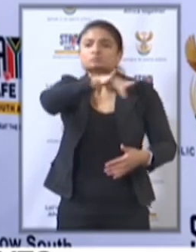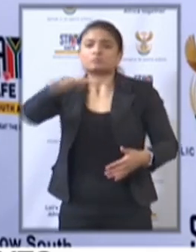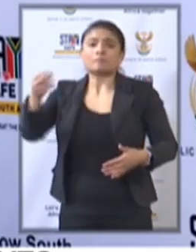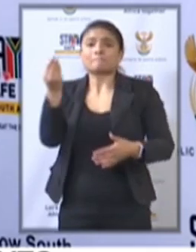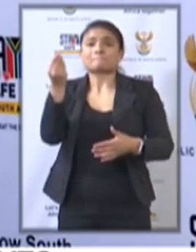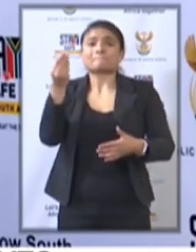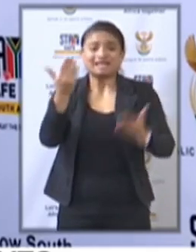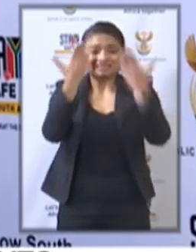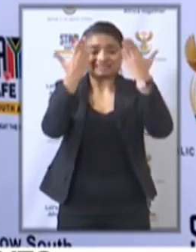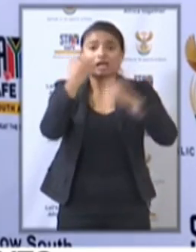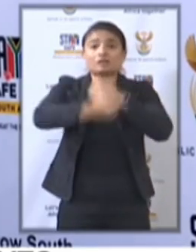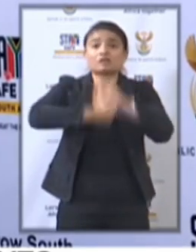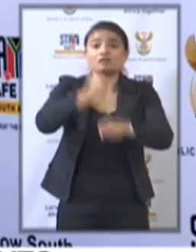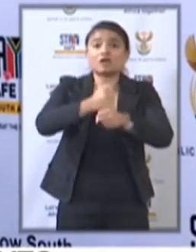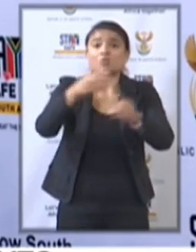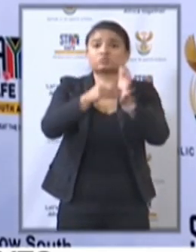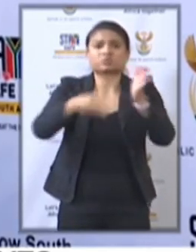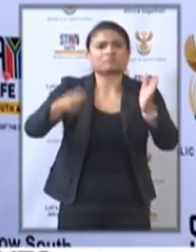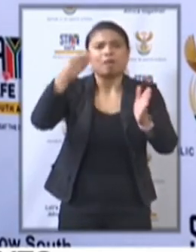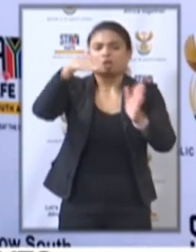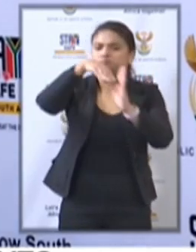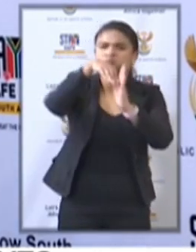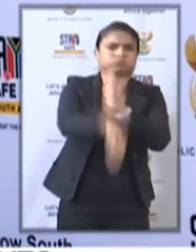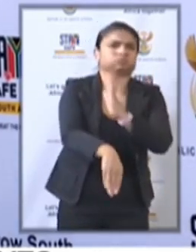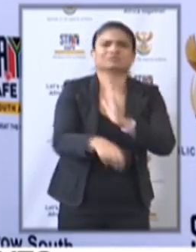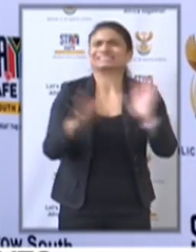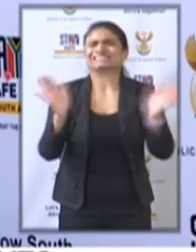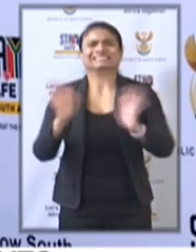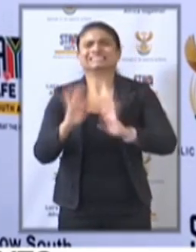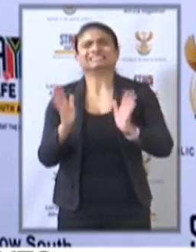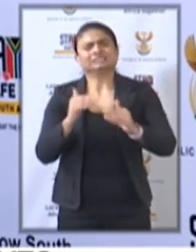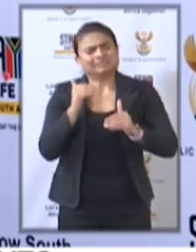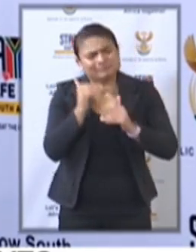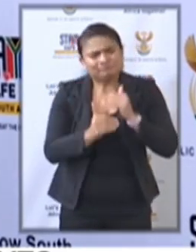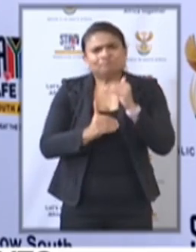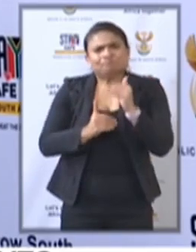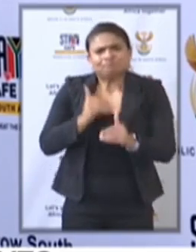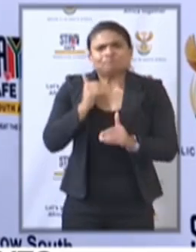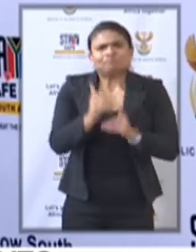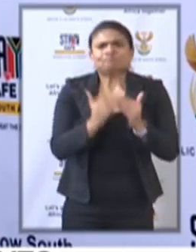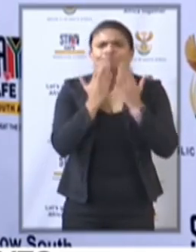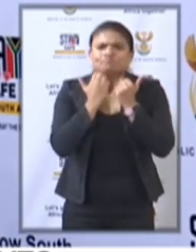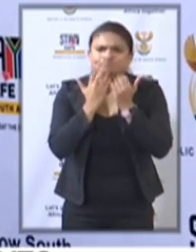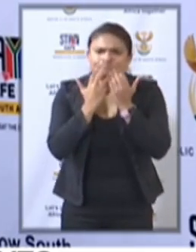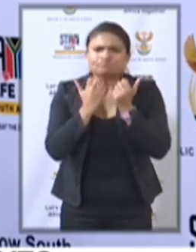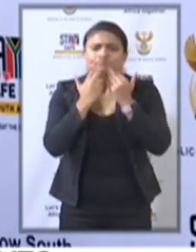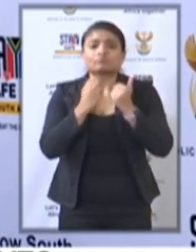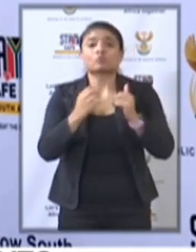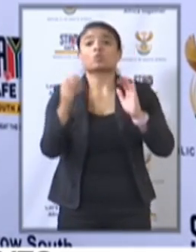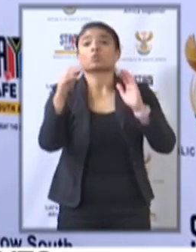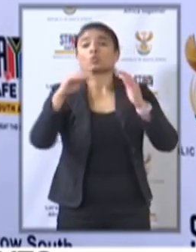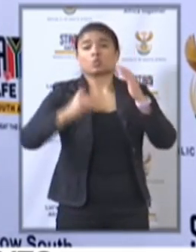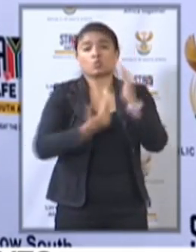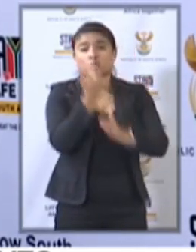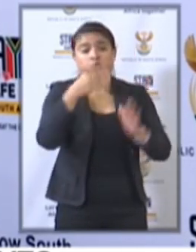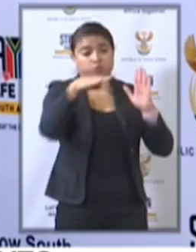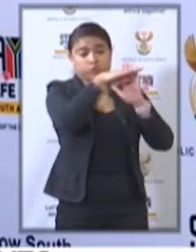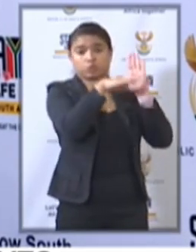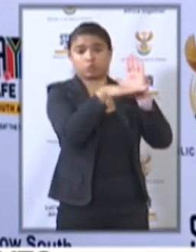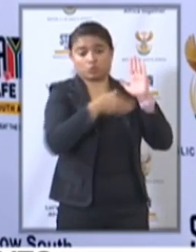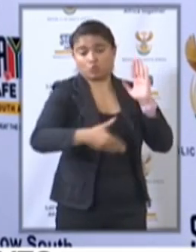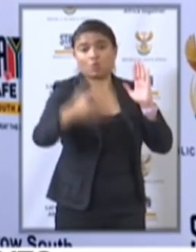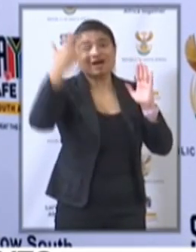I also plan to publish guidelines in the Government Gazette soon to guide institutions, private